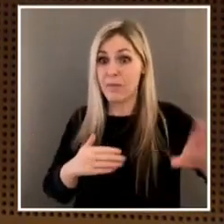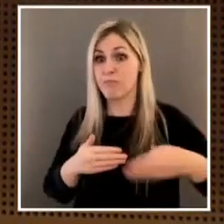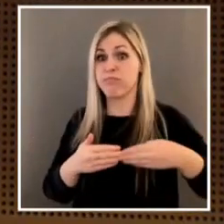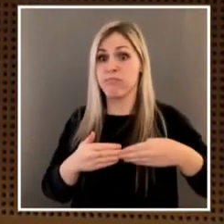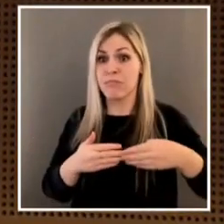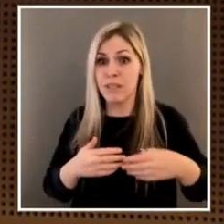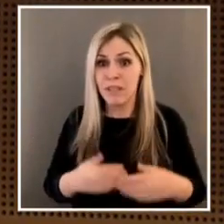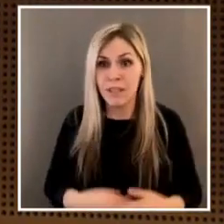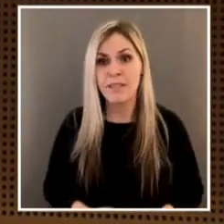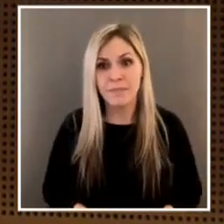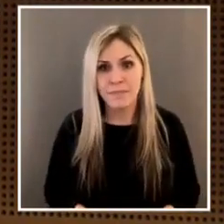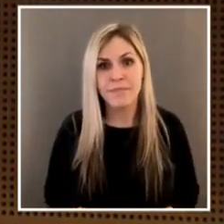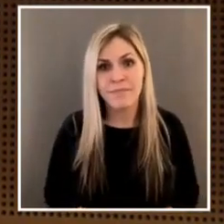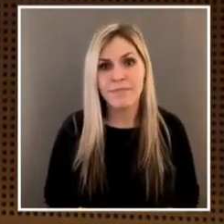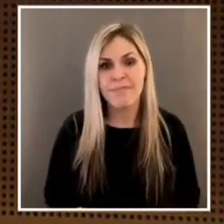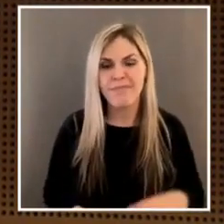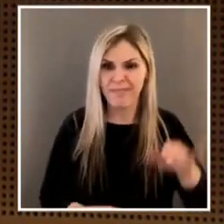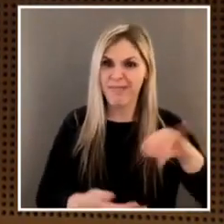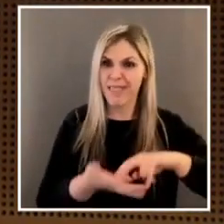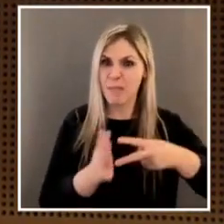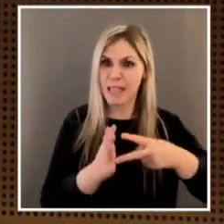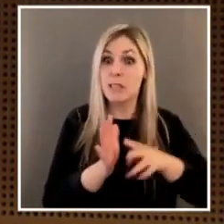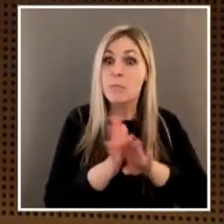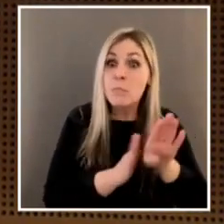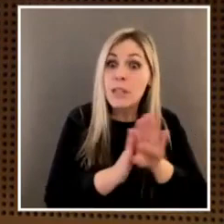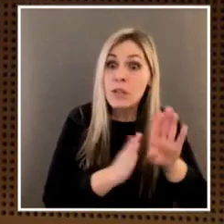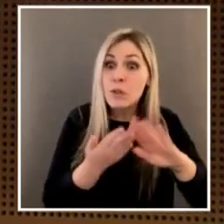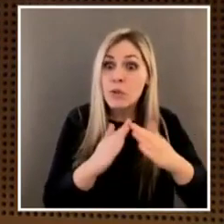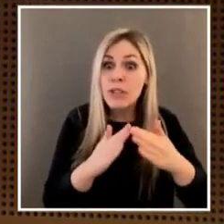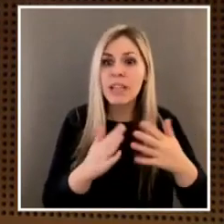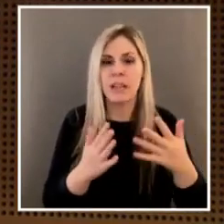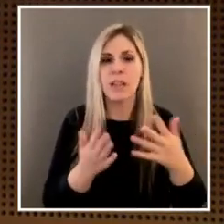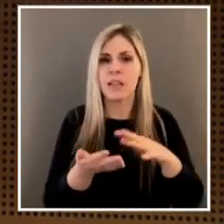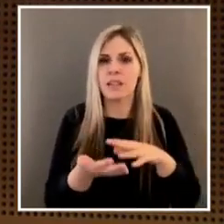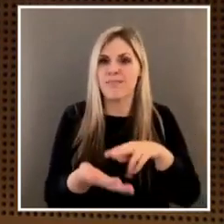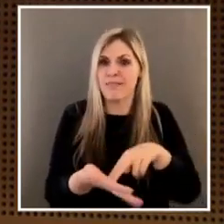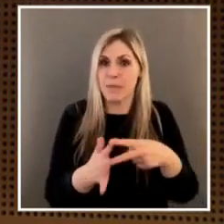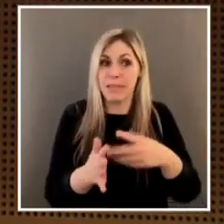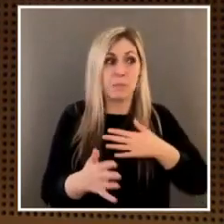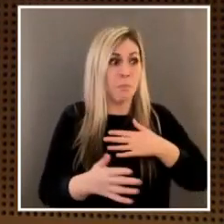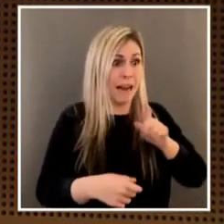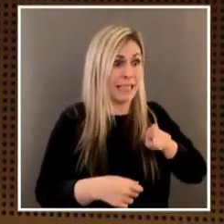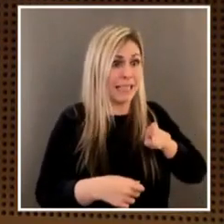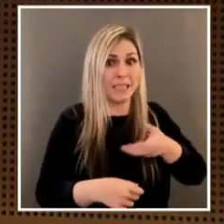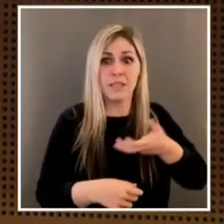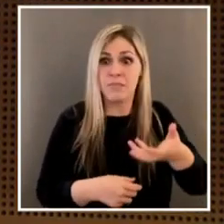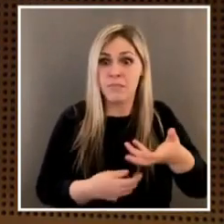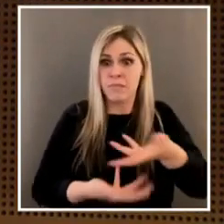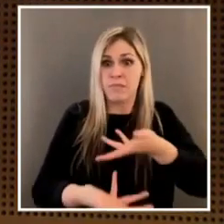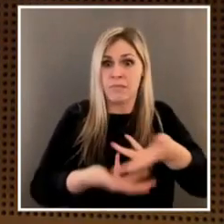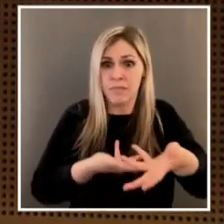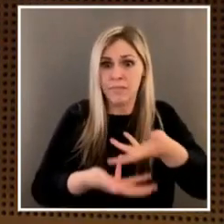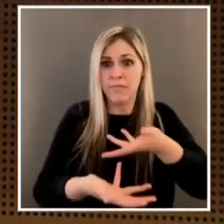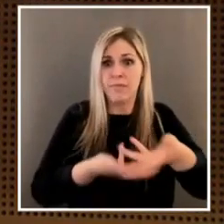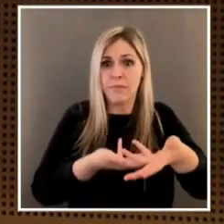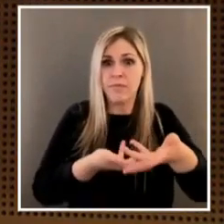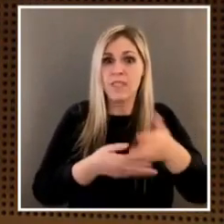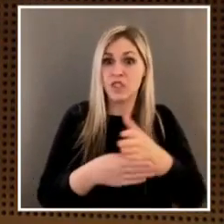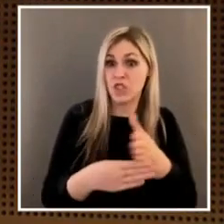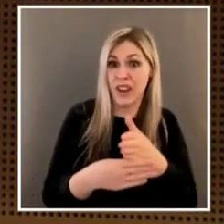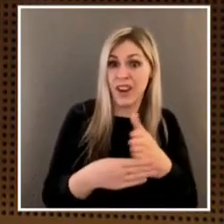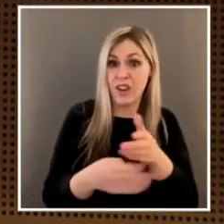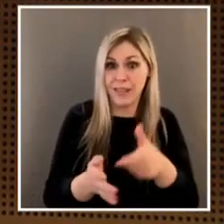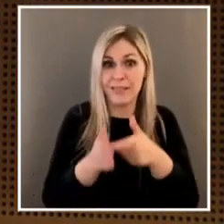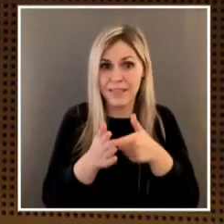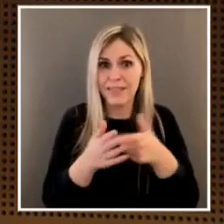It means to build community means that we share our needs, and that takes courage, as